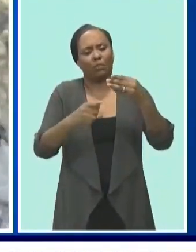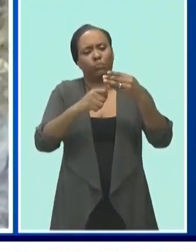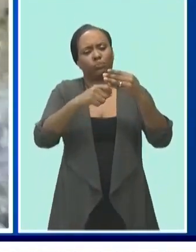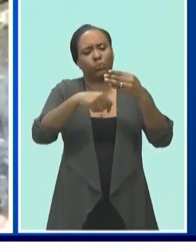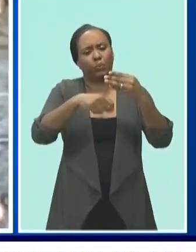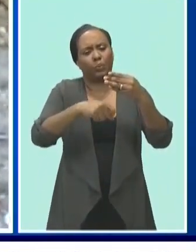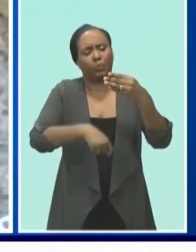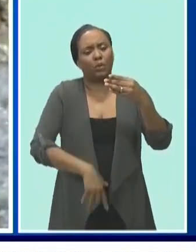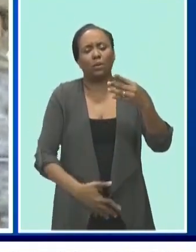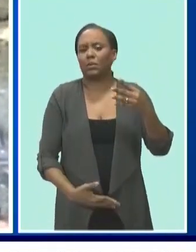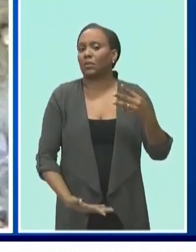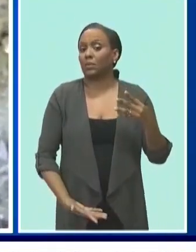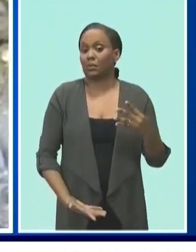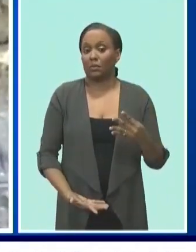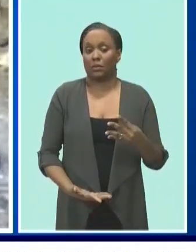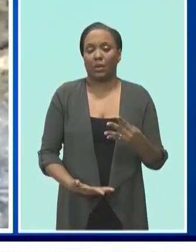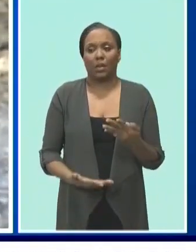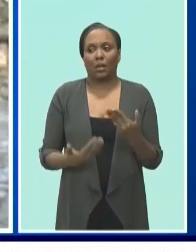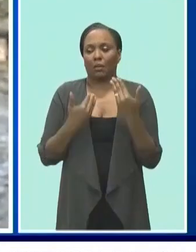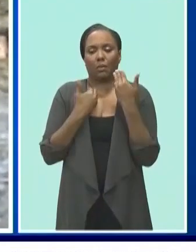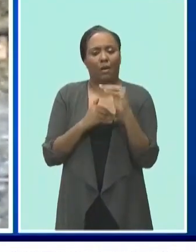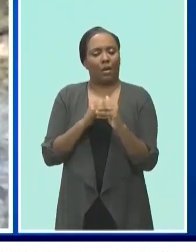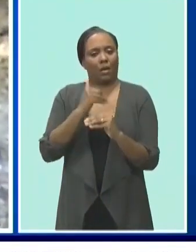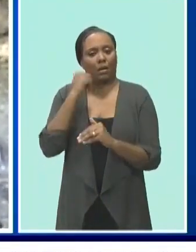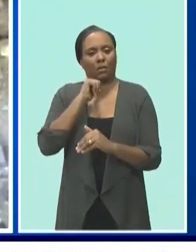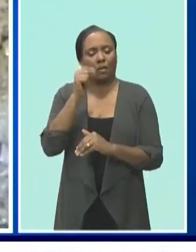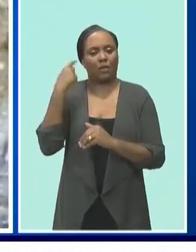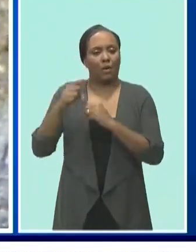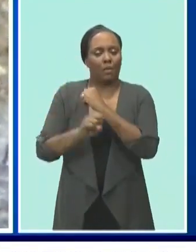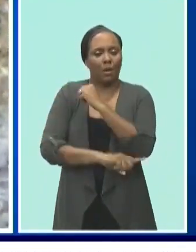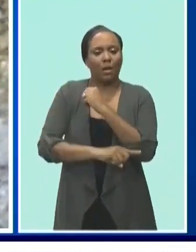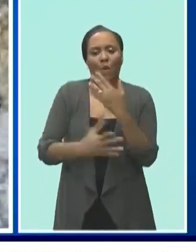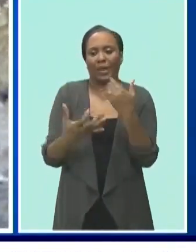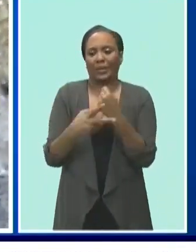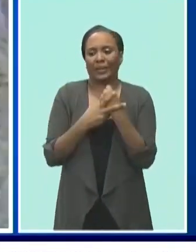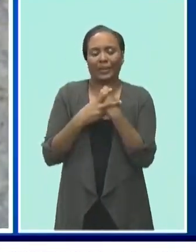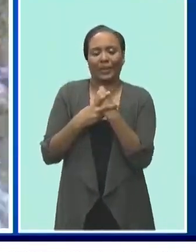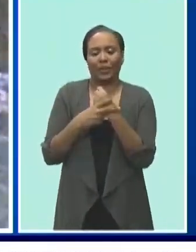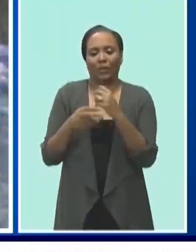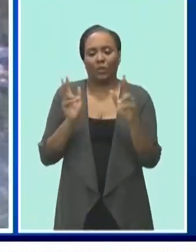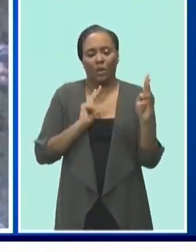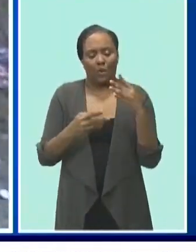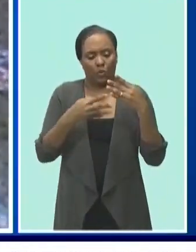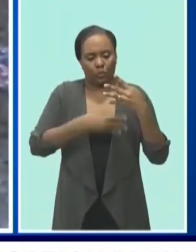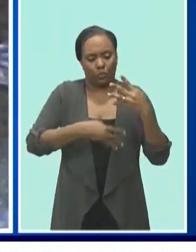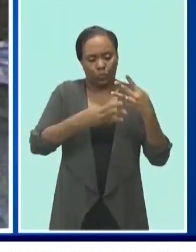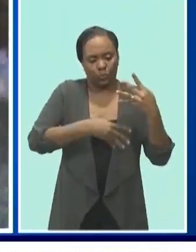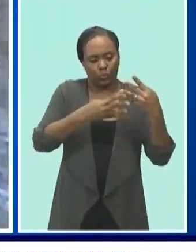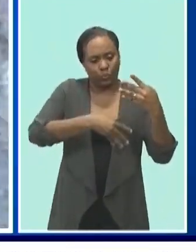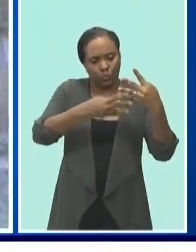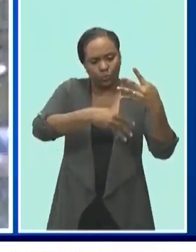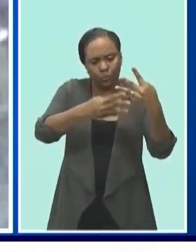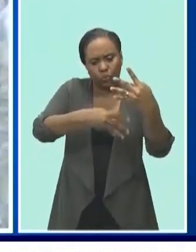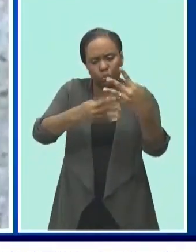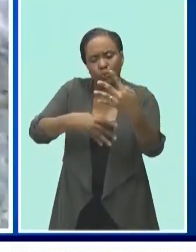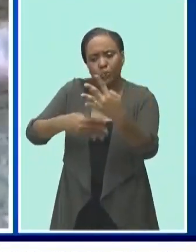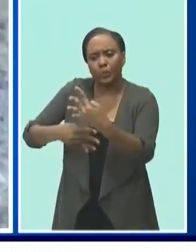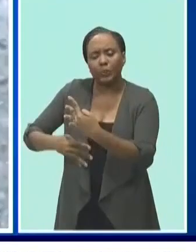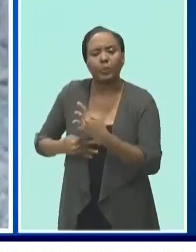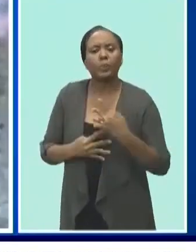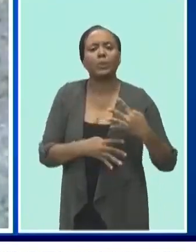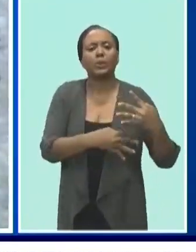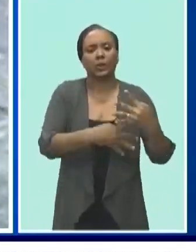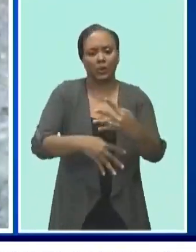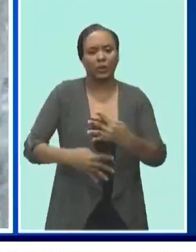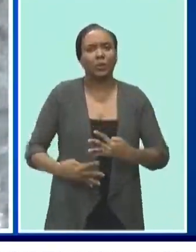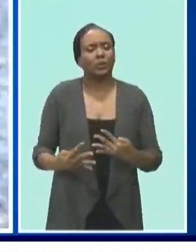water. So the prohibition is not meant to punish you. The prohibition is meant to secure a supply of